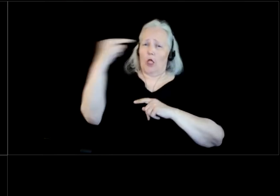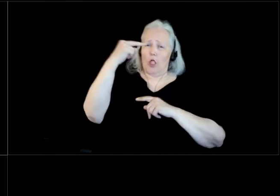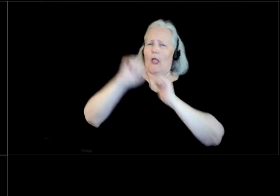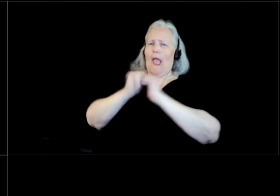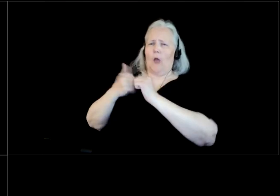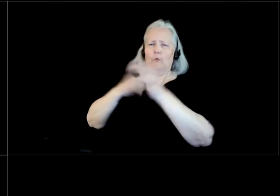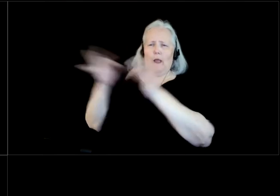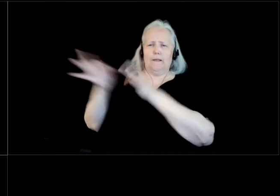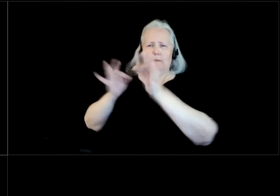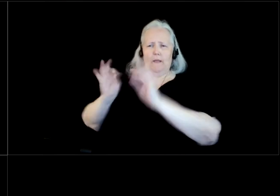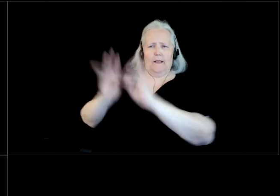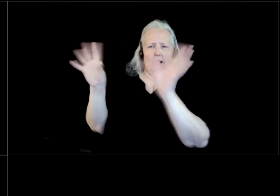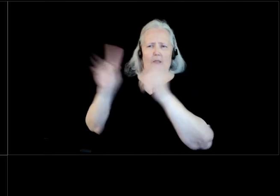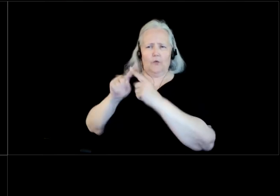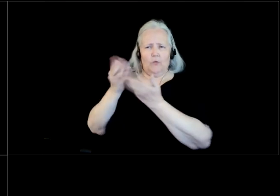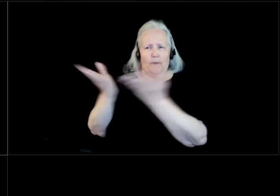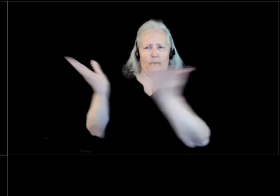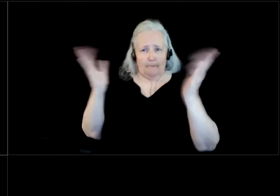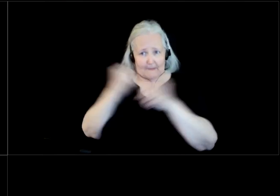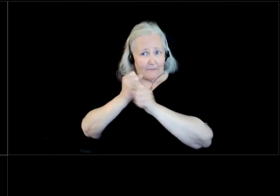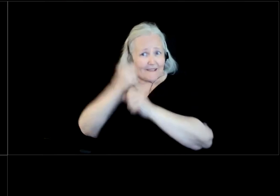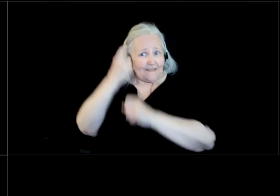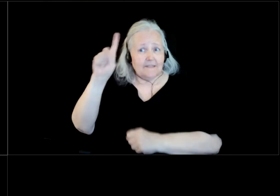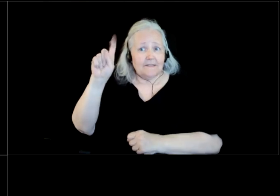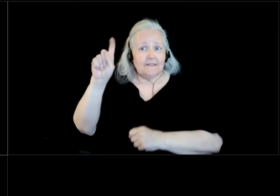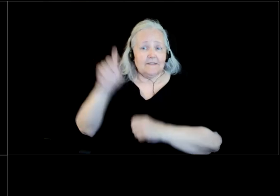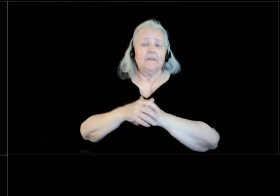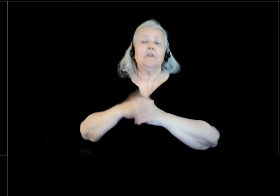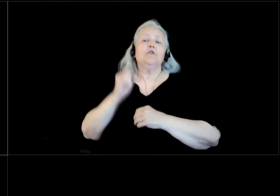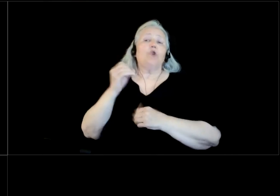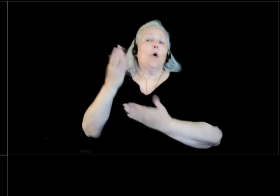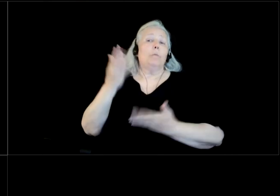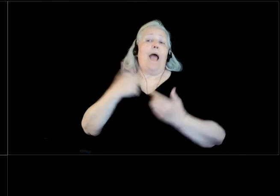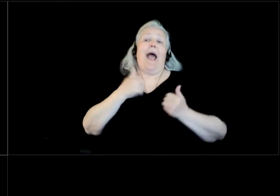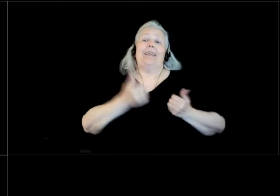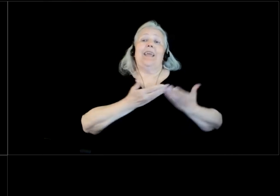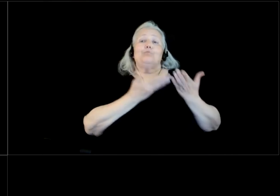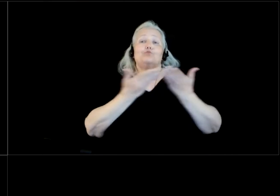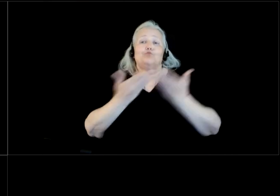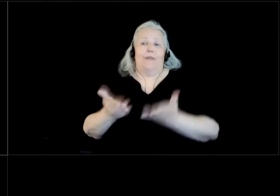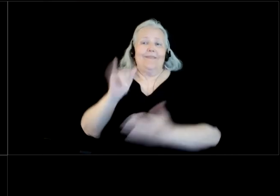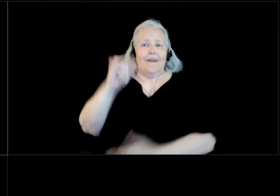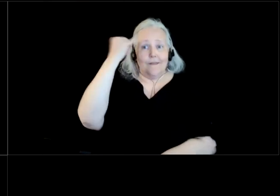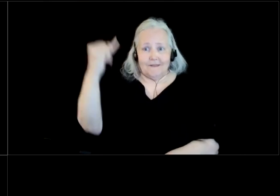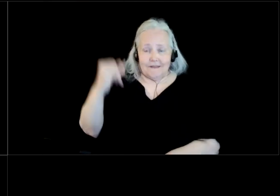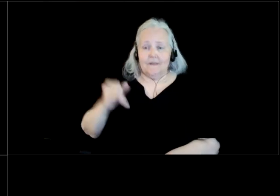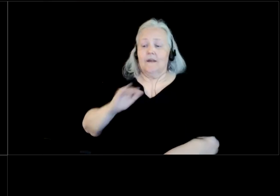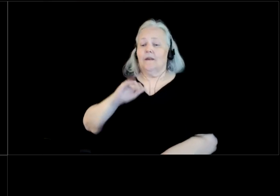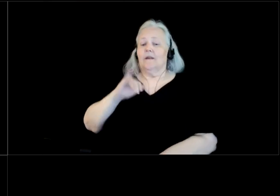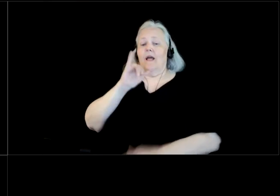think one of the things I'm maybe bringing into this is, how does our discipline of language revitalization and